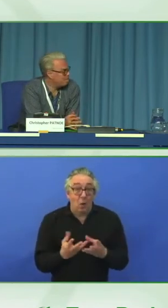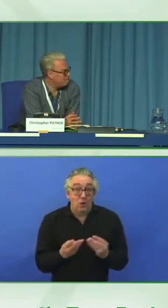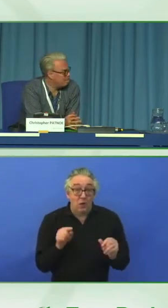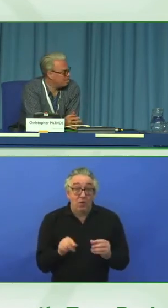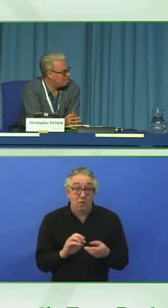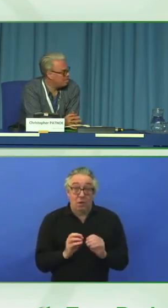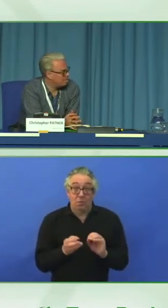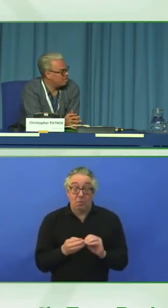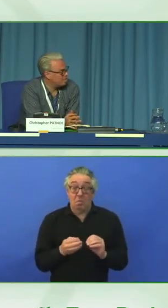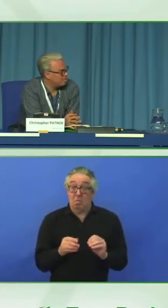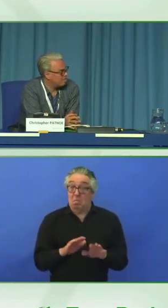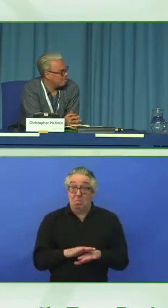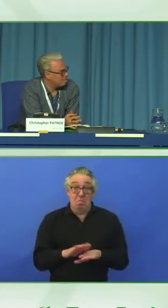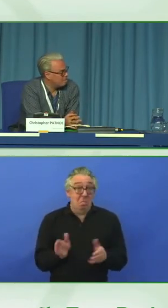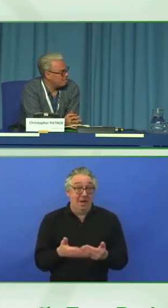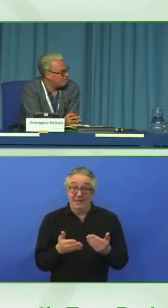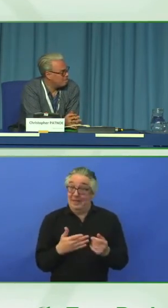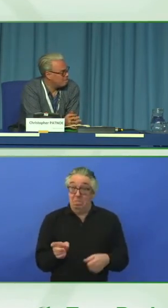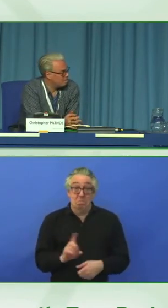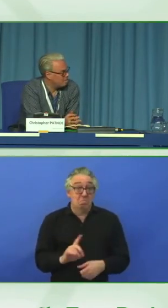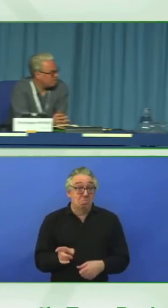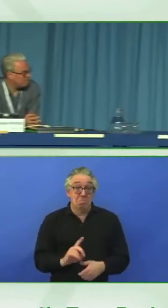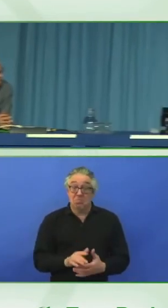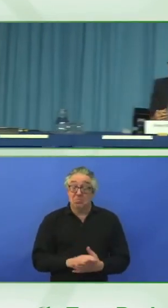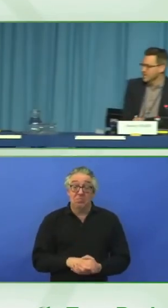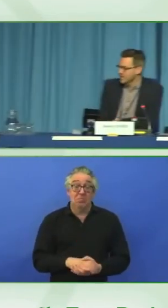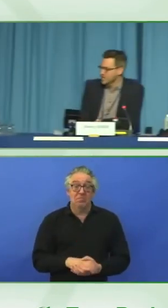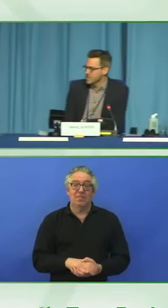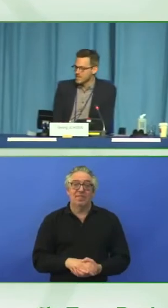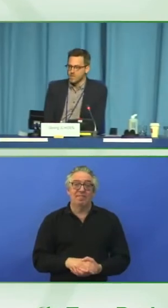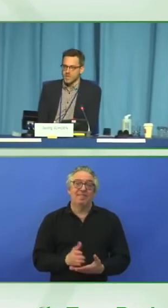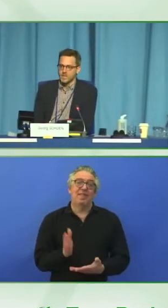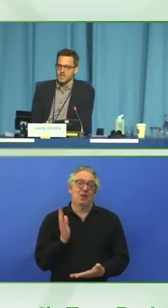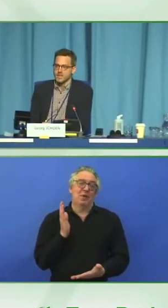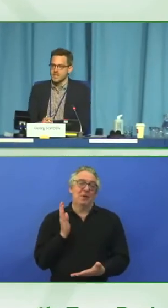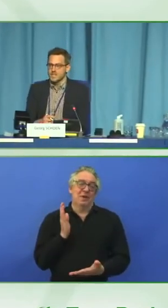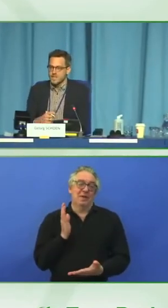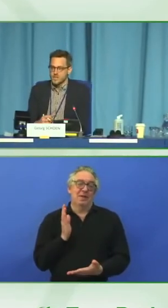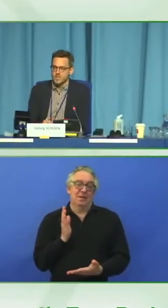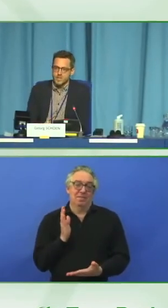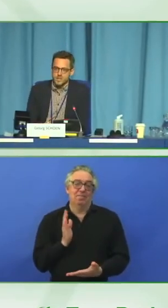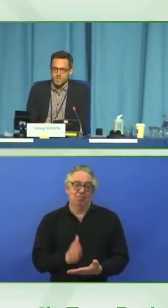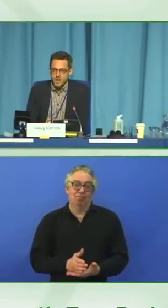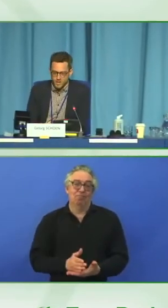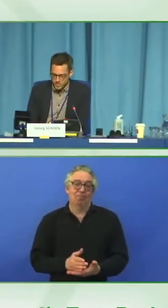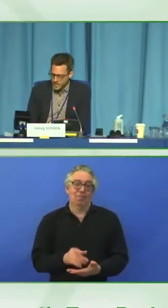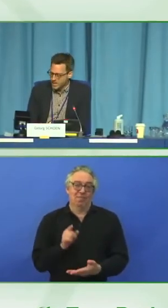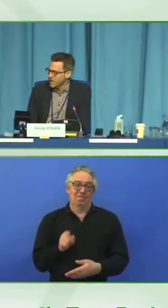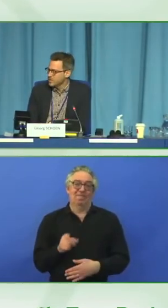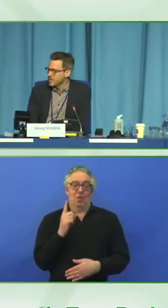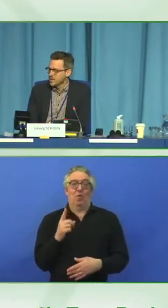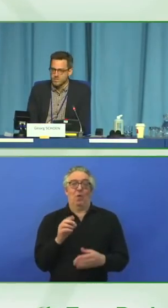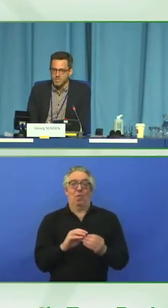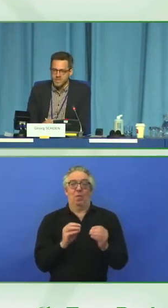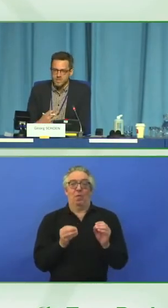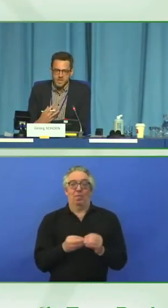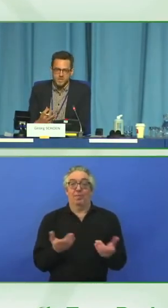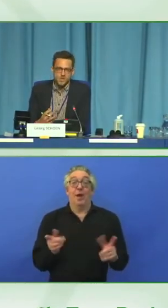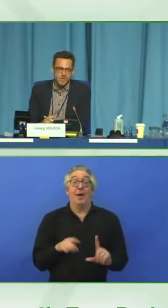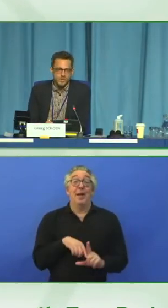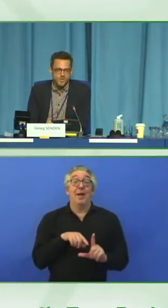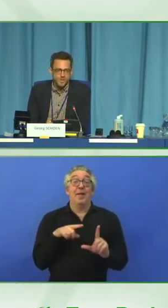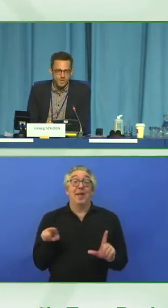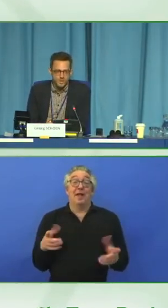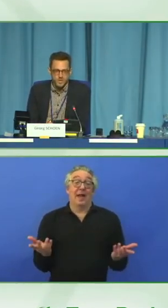Yeah, thank you. And it's definitely one of the challenges that we have in that ecosystem, that there is insufficient amount of data out there that